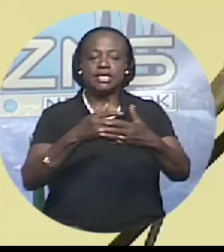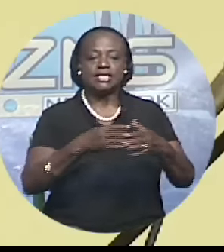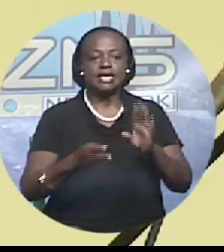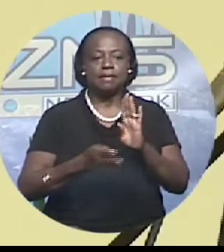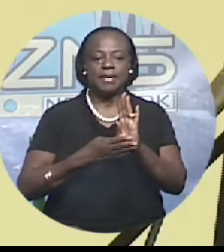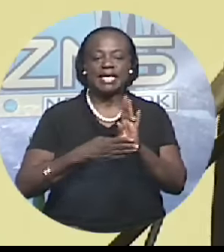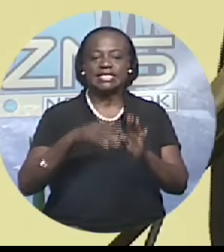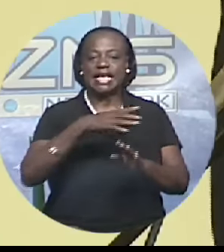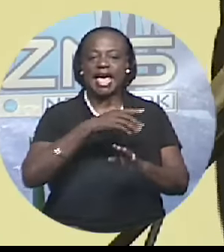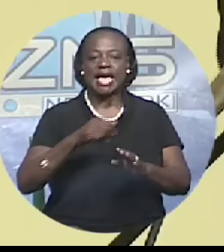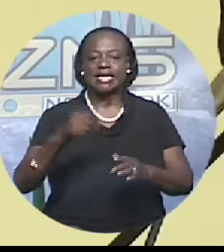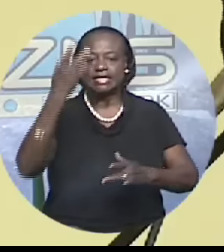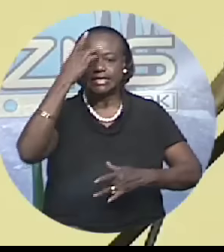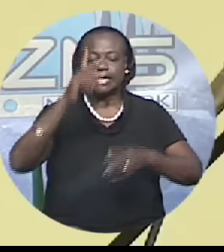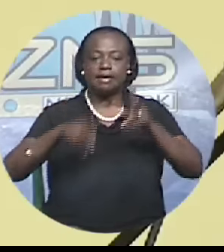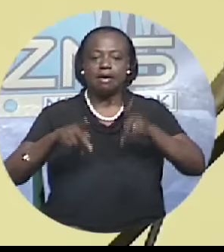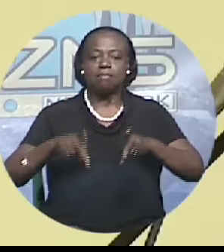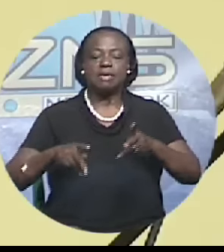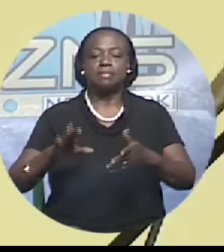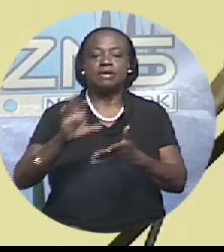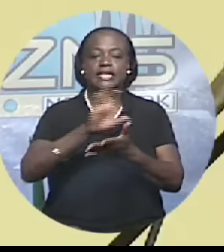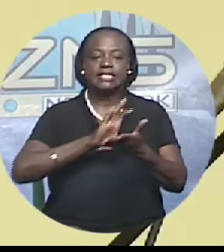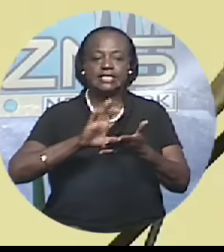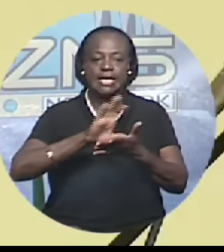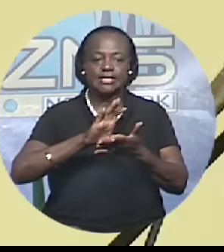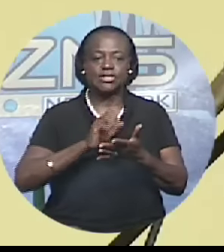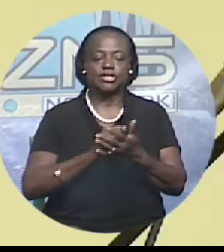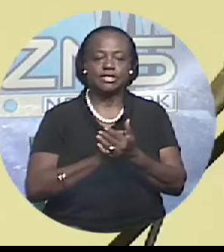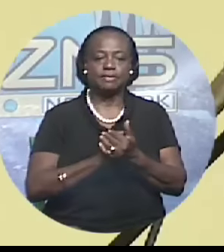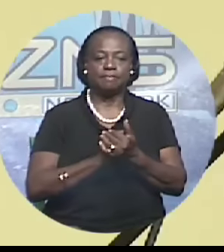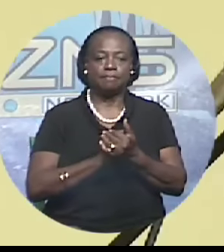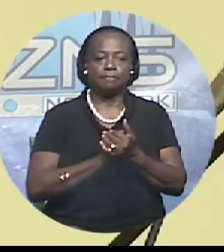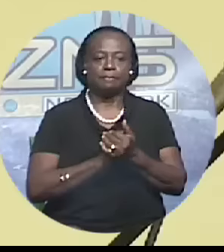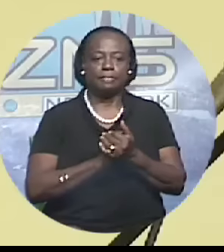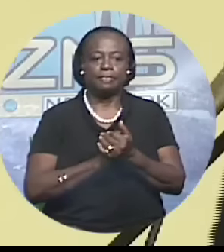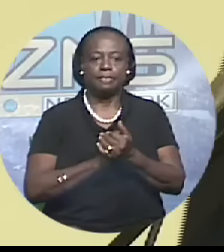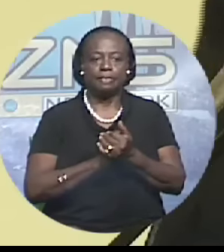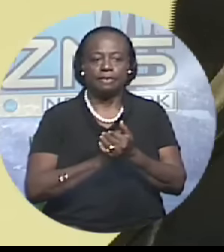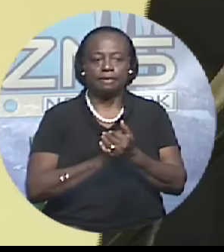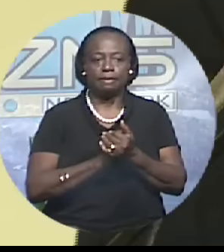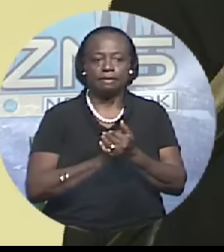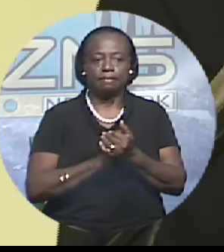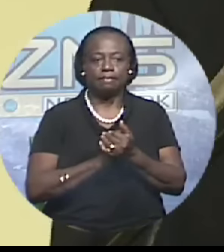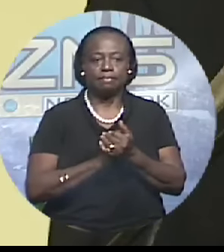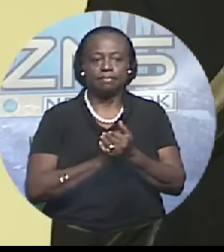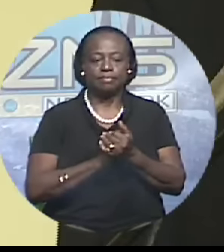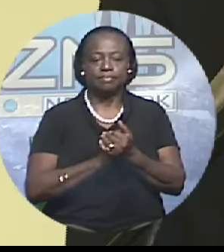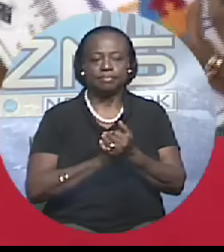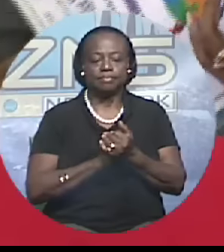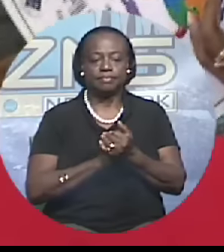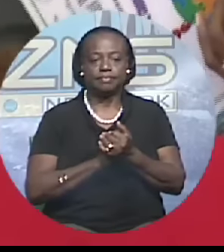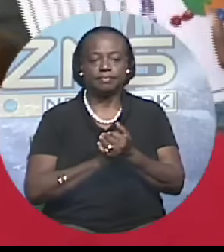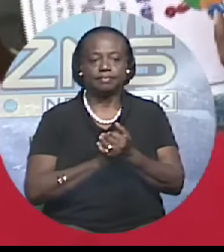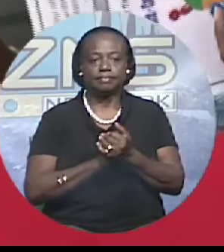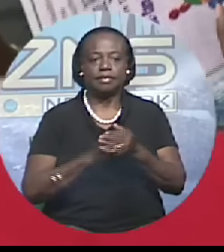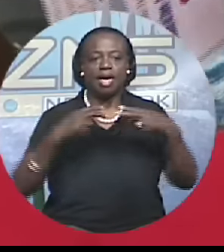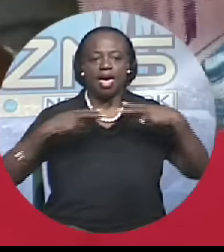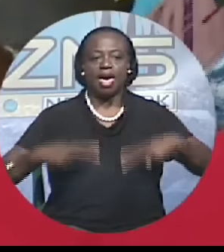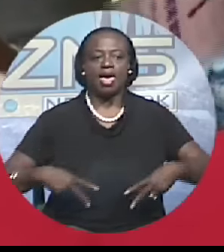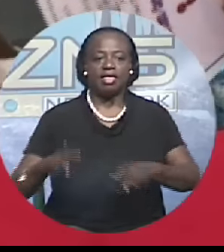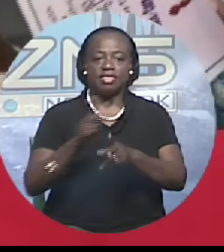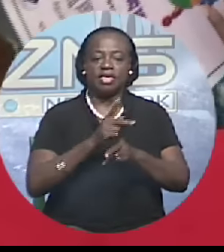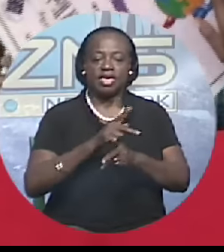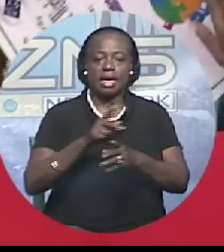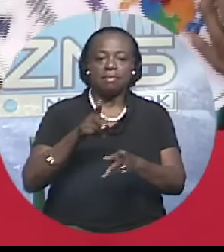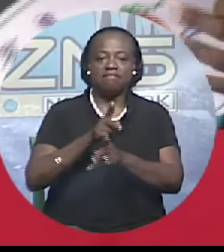that is being put forward by our Thurs partners, the medical home concept. Healthcare